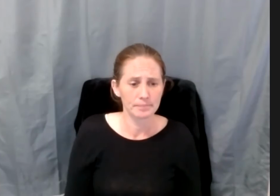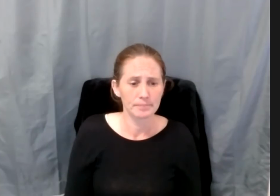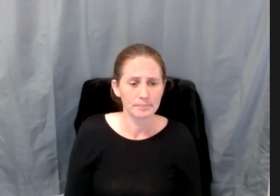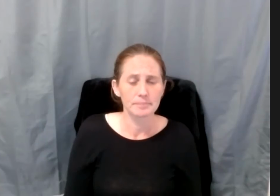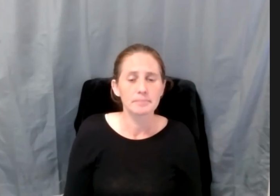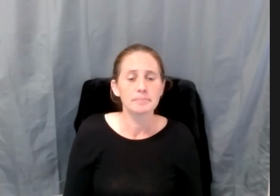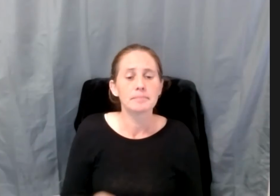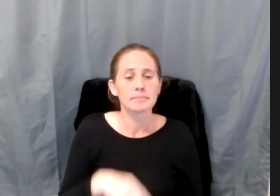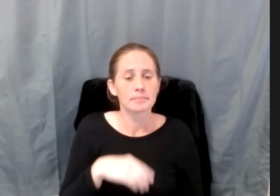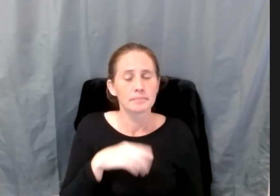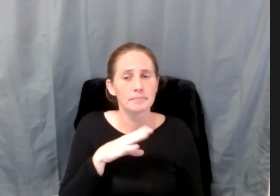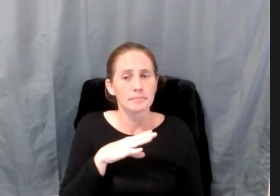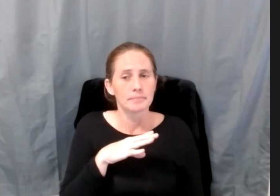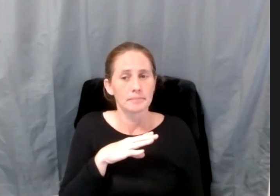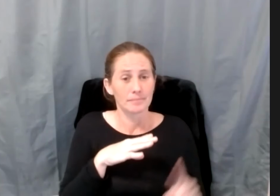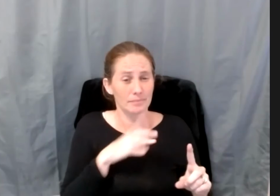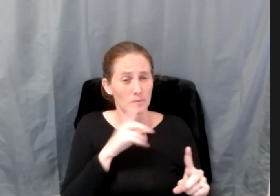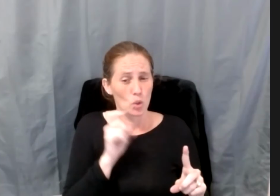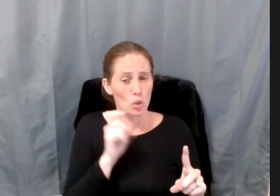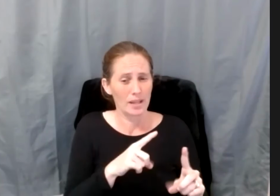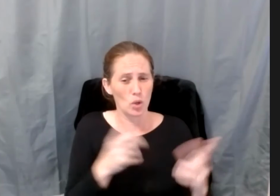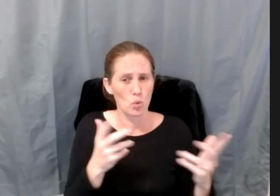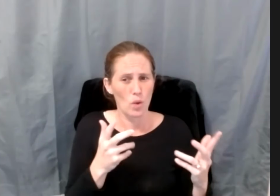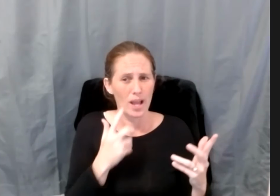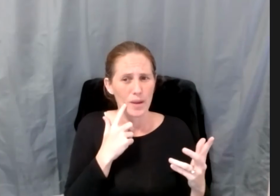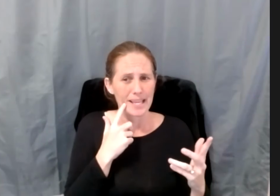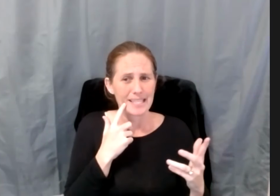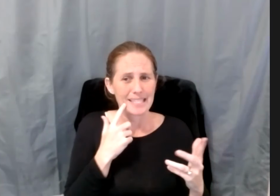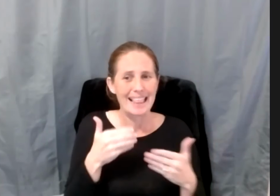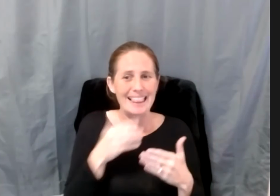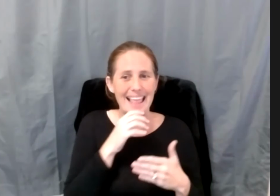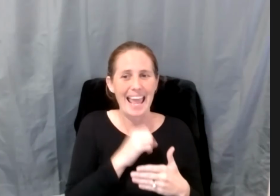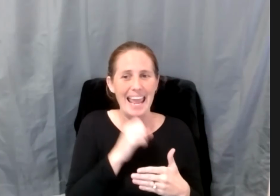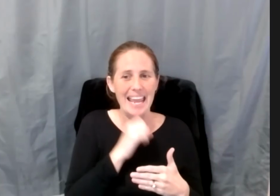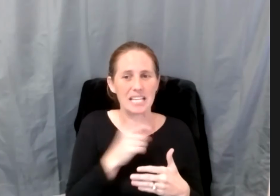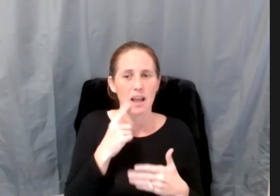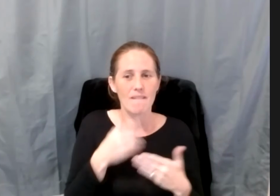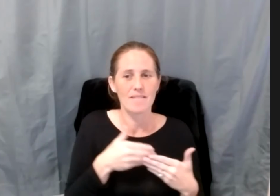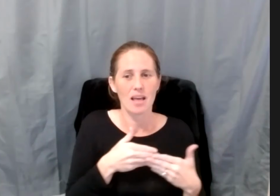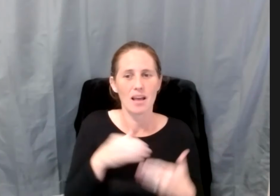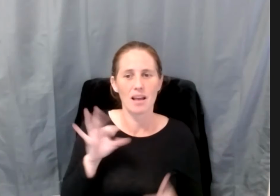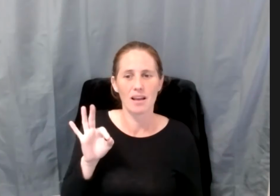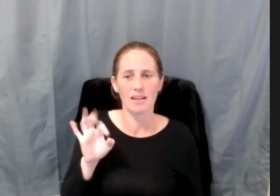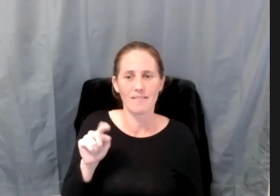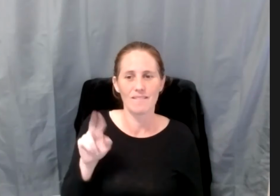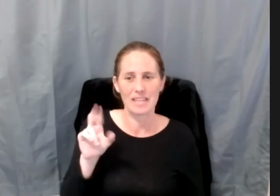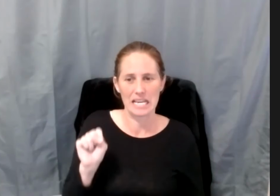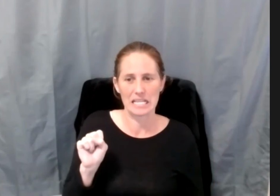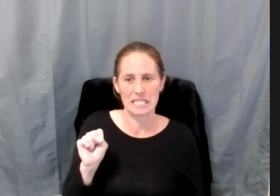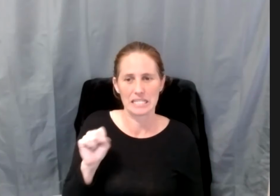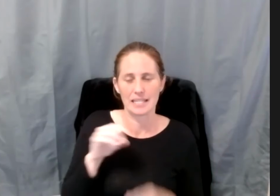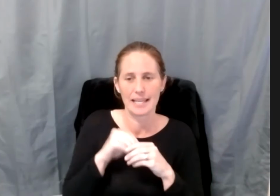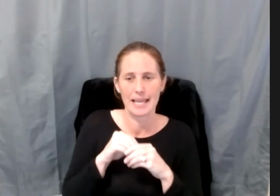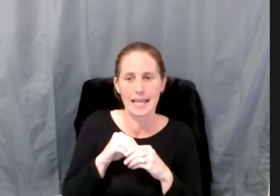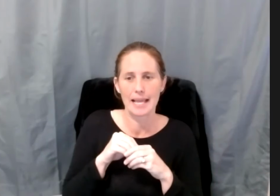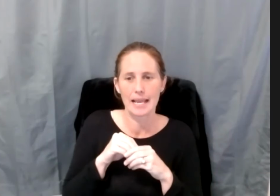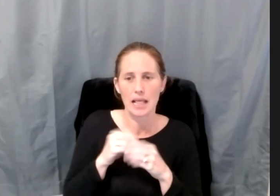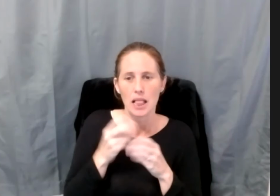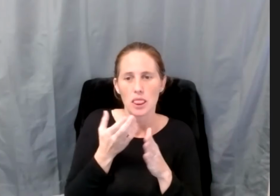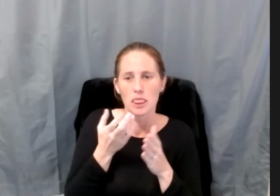Um, a question, what was the gestational age of the fetus in the coffin birth? It